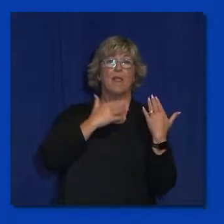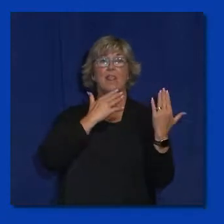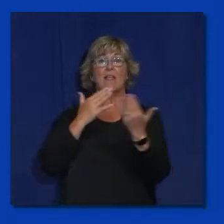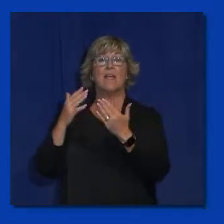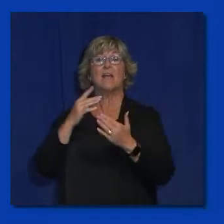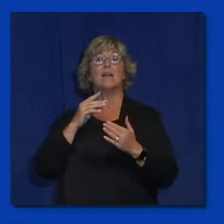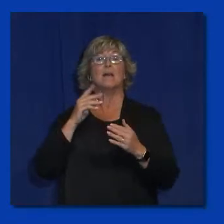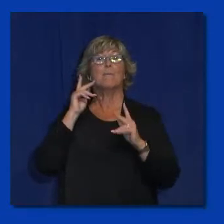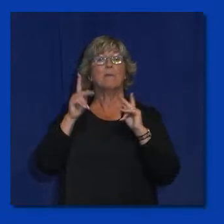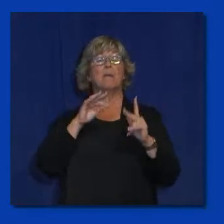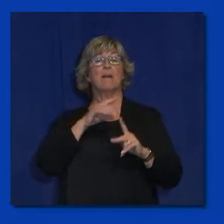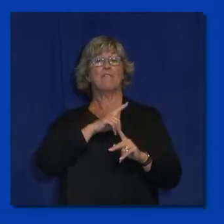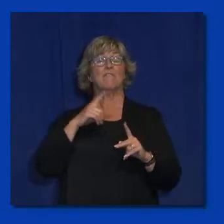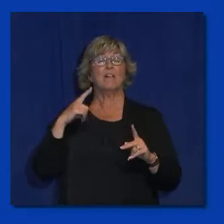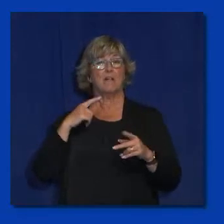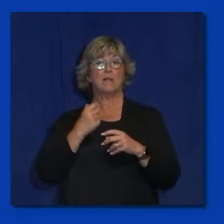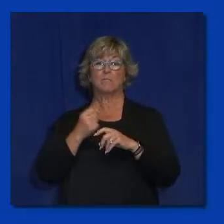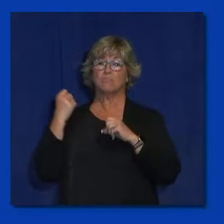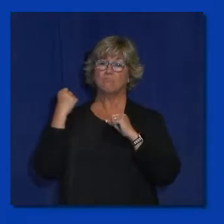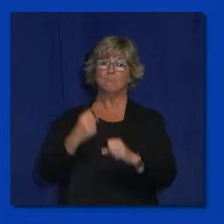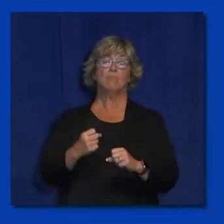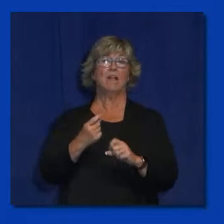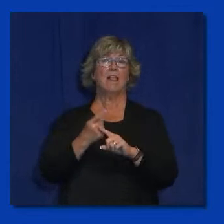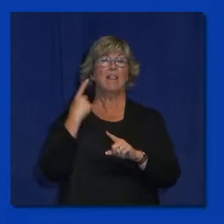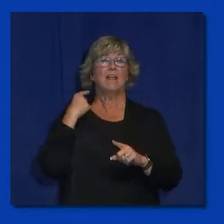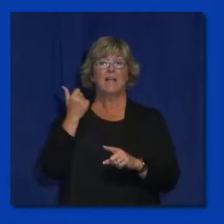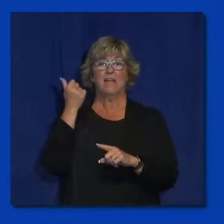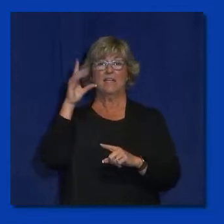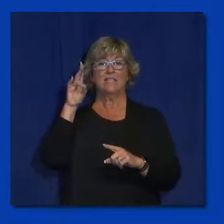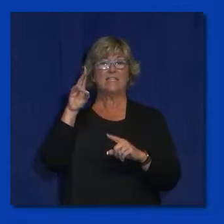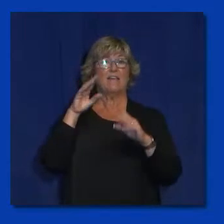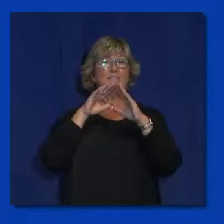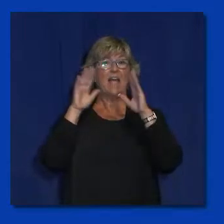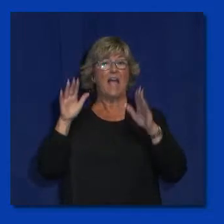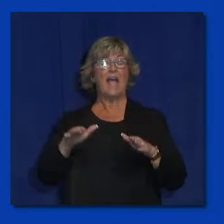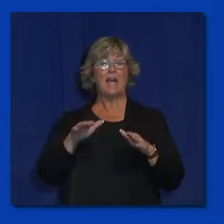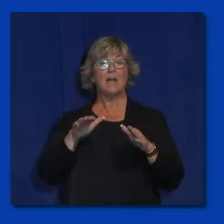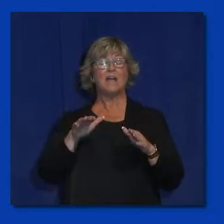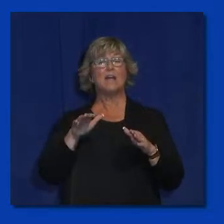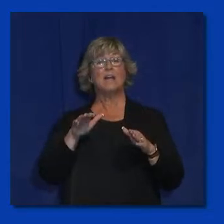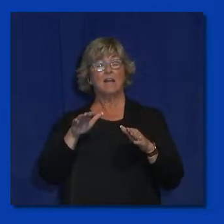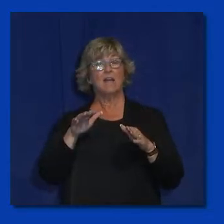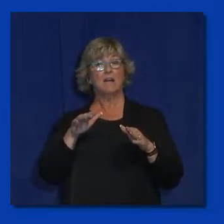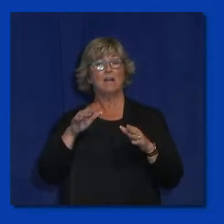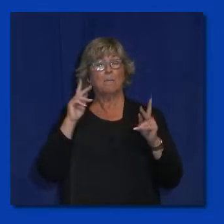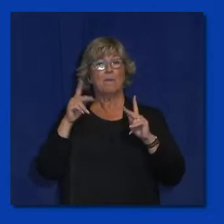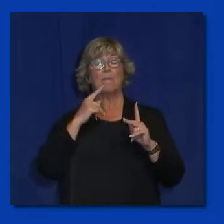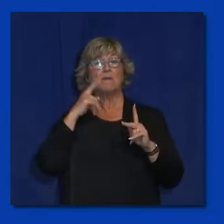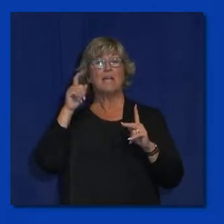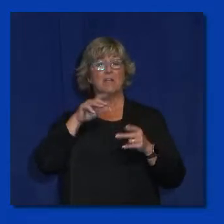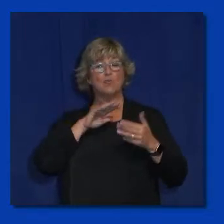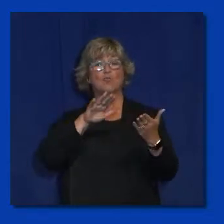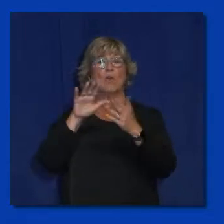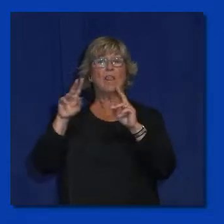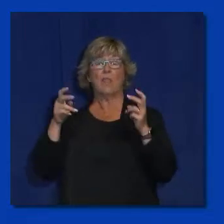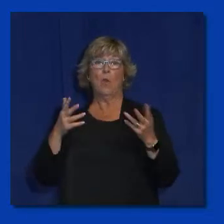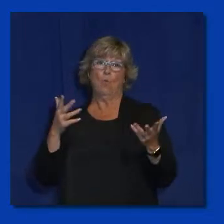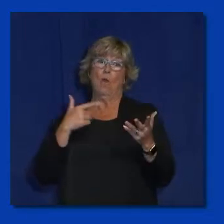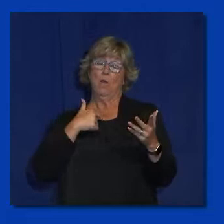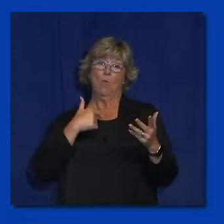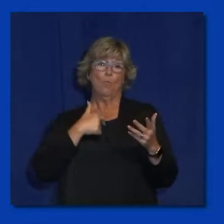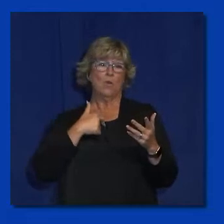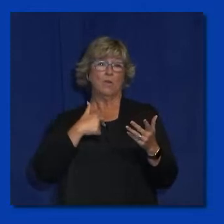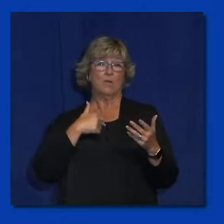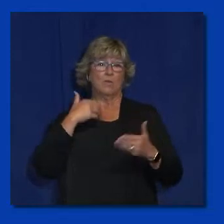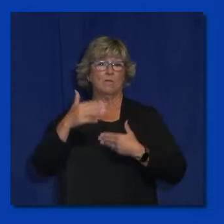members of the legislature for holding strong on that last year. 17 housing-related CEQA bills, 17. People say you need to address the issue. Well, we're moving